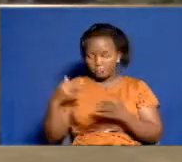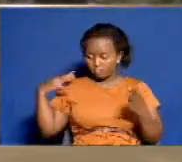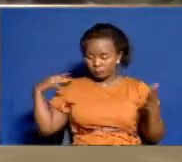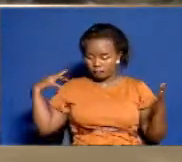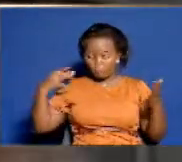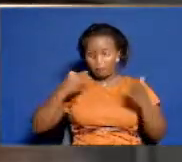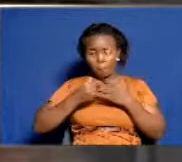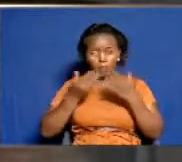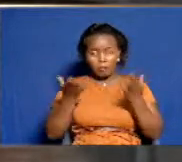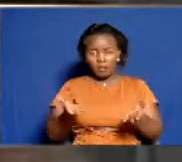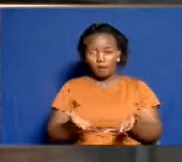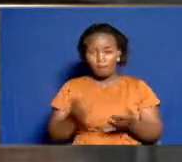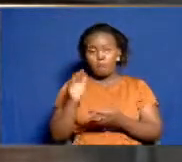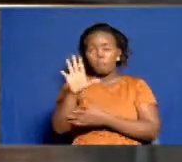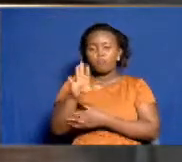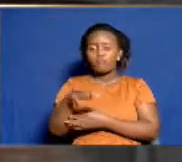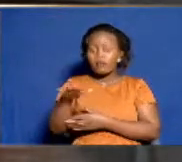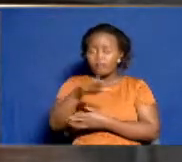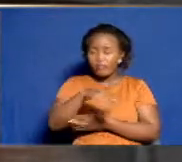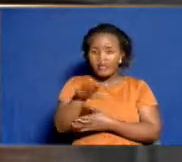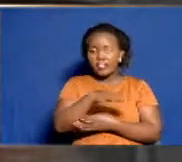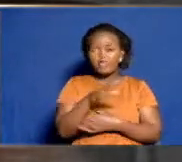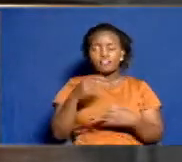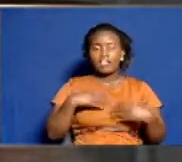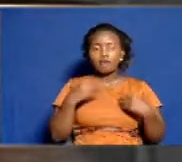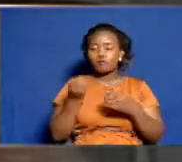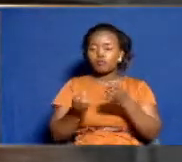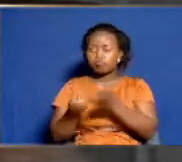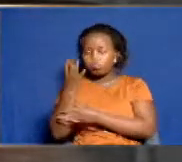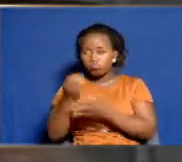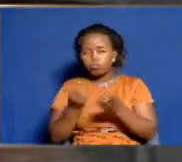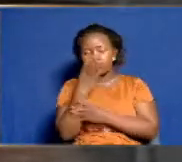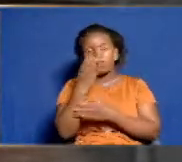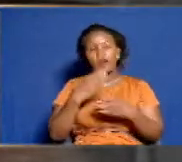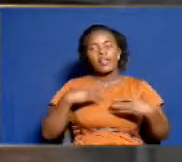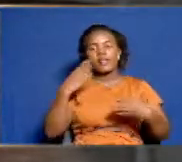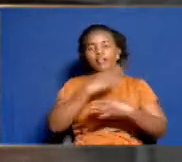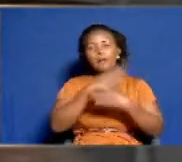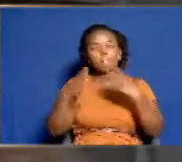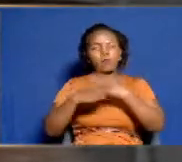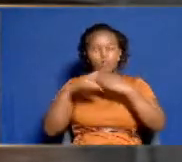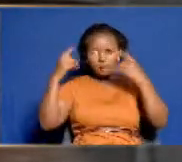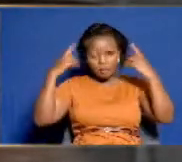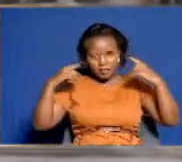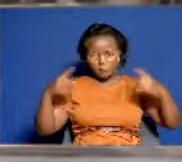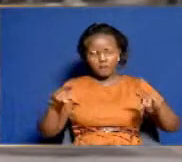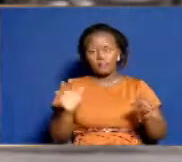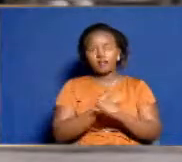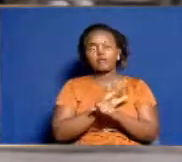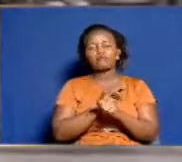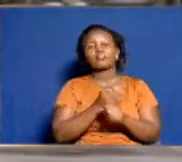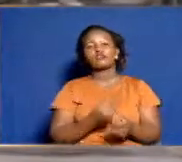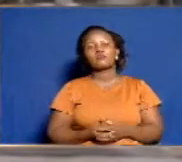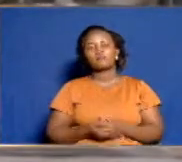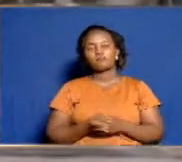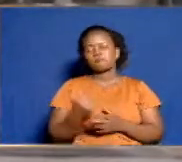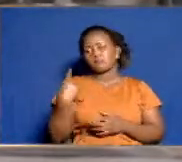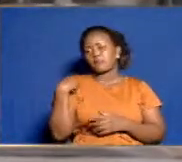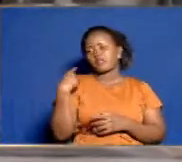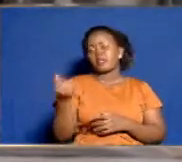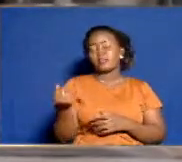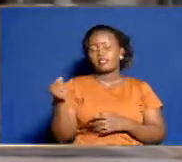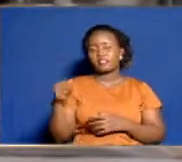five geothermal wells in the Baringo Silali region have been drilled successfully. The latest is a